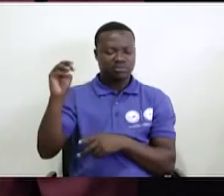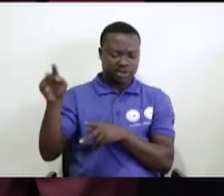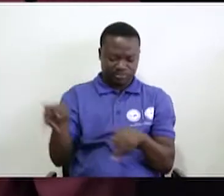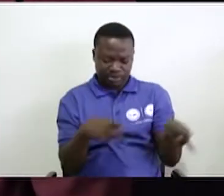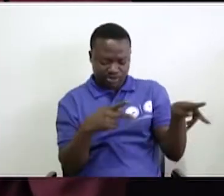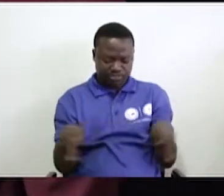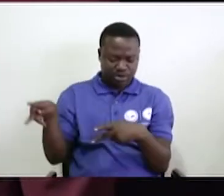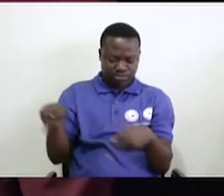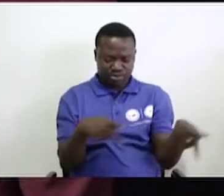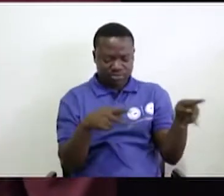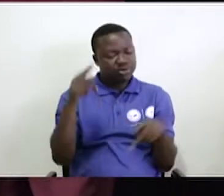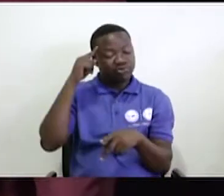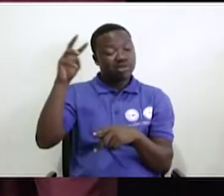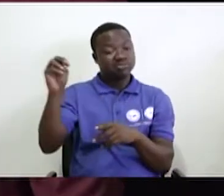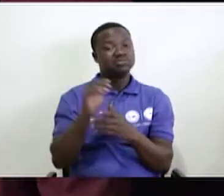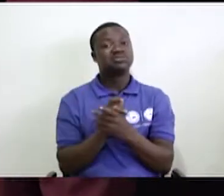him." The